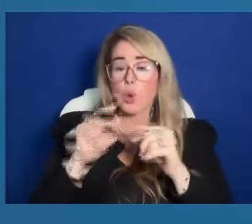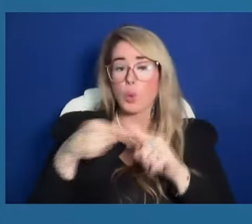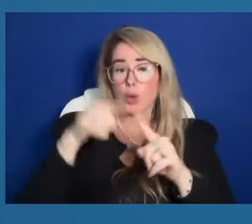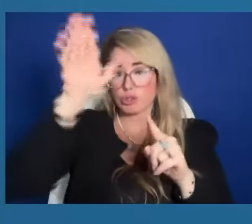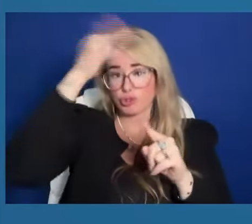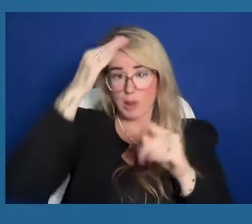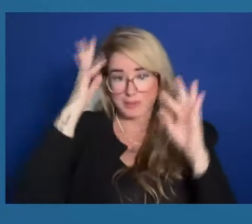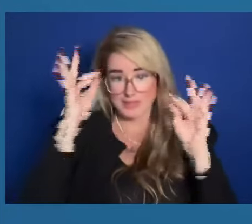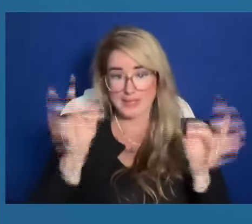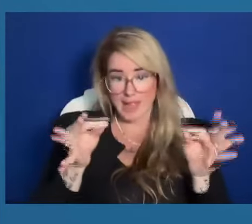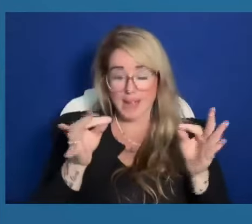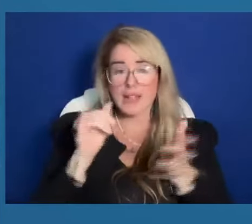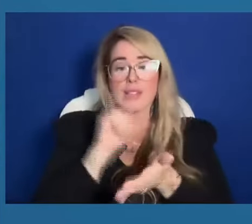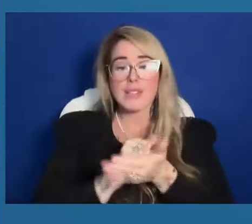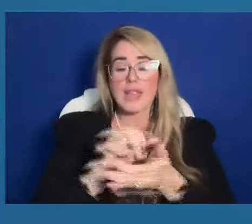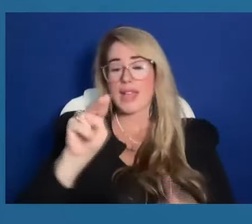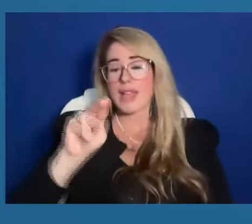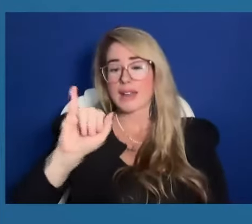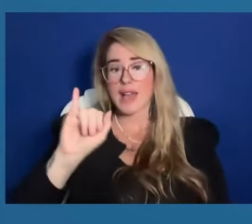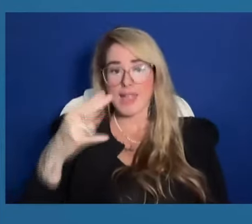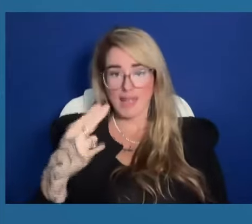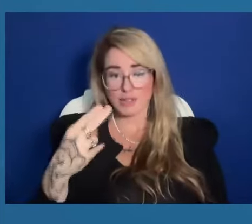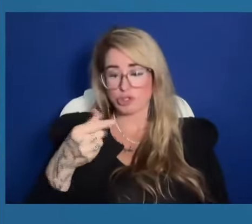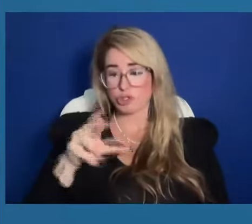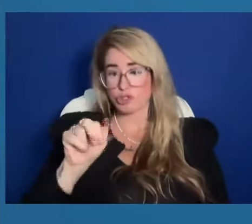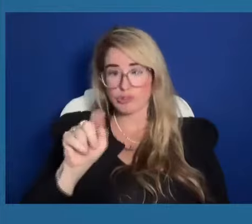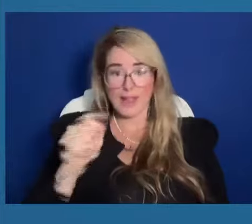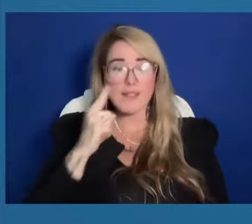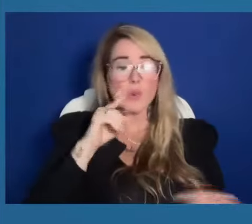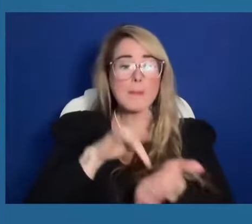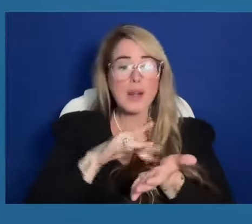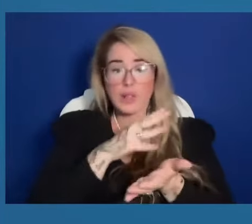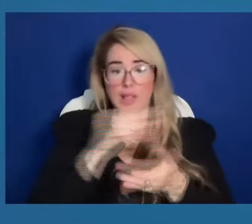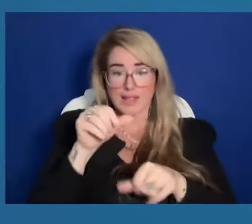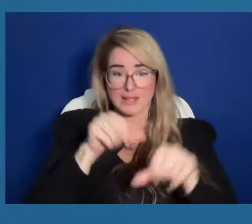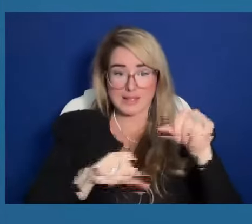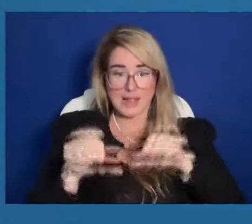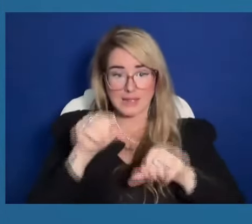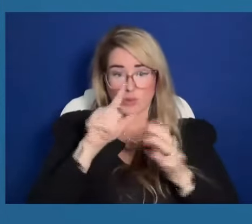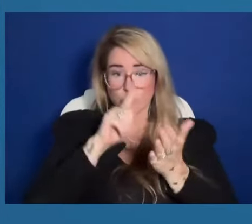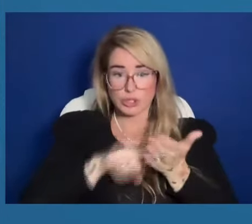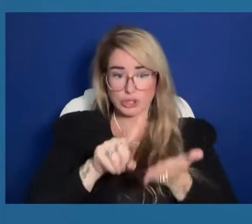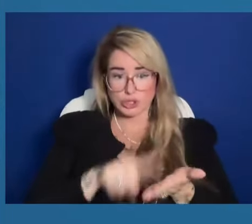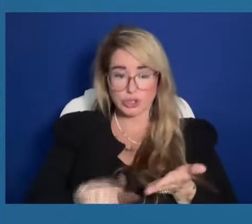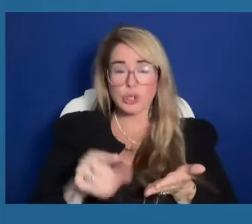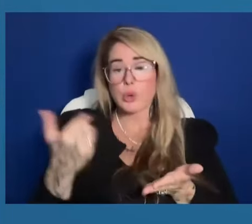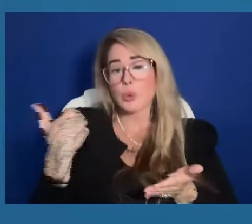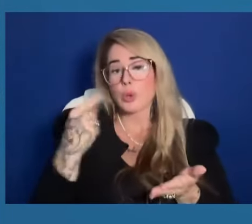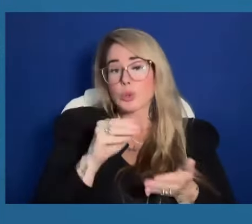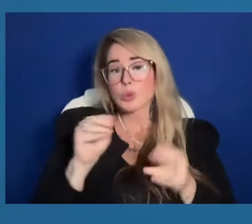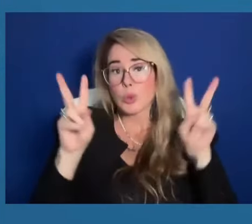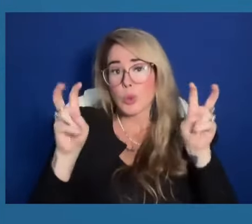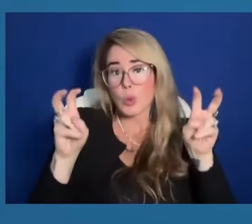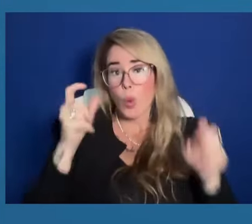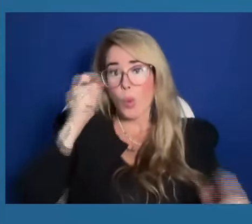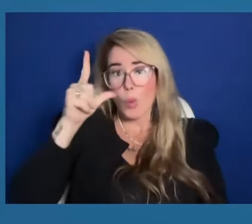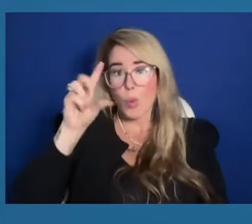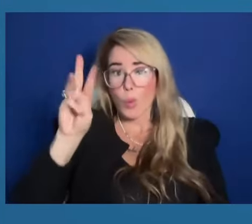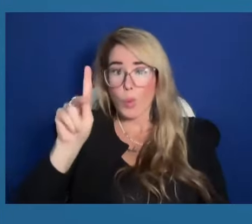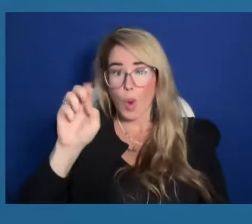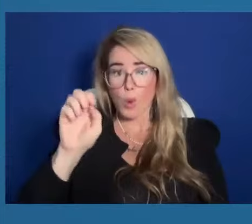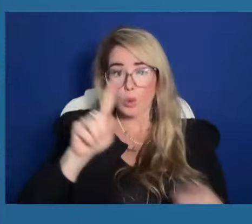decided that the NIH's grants for medical and scientific research were too woke to deserve